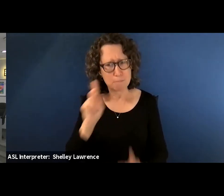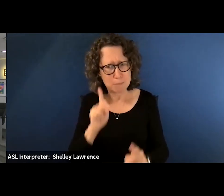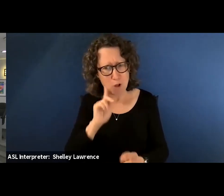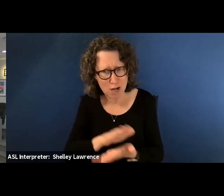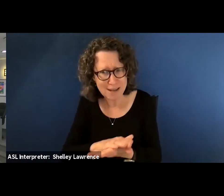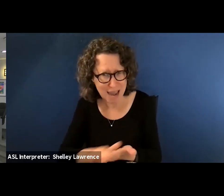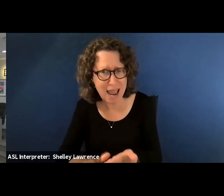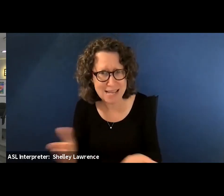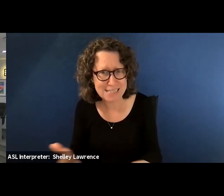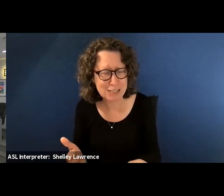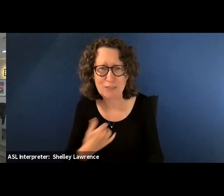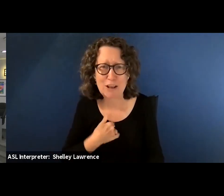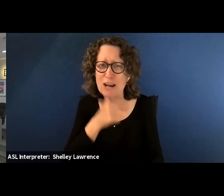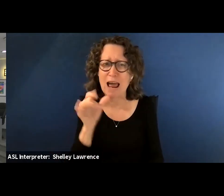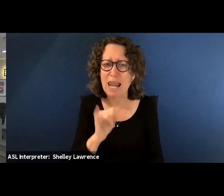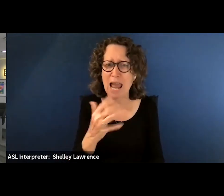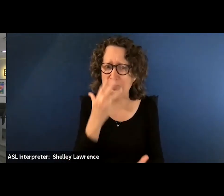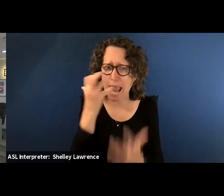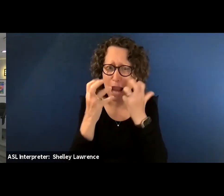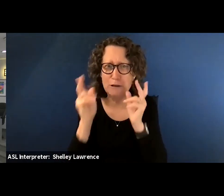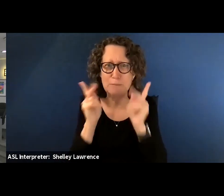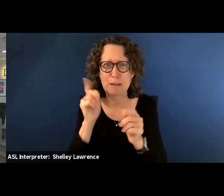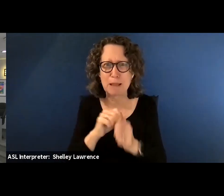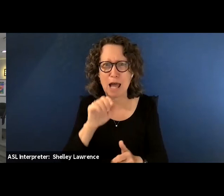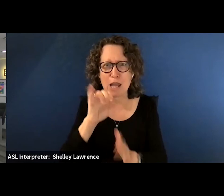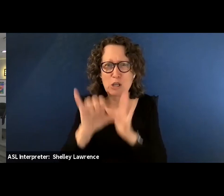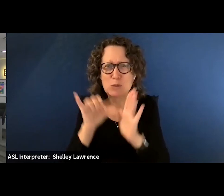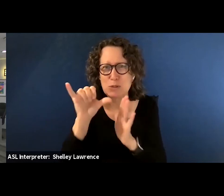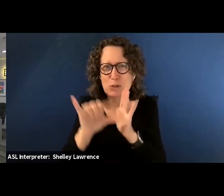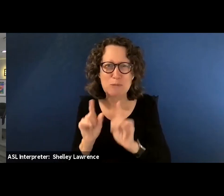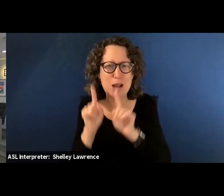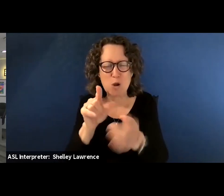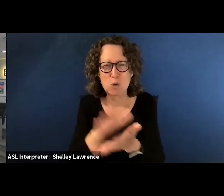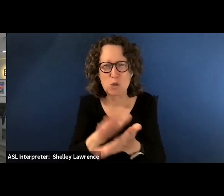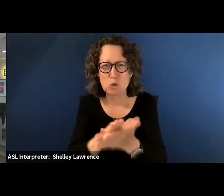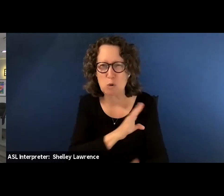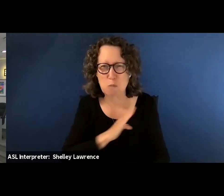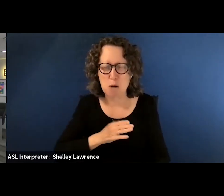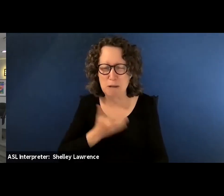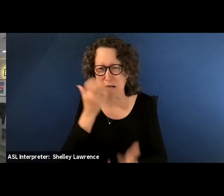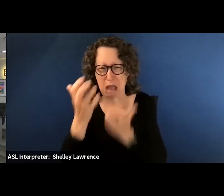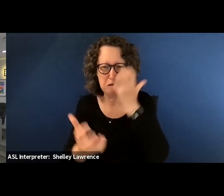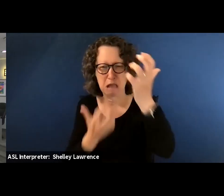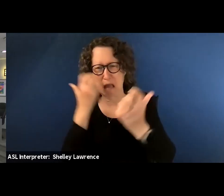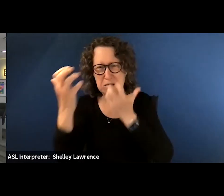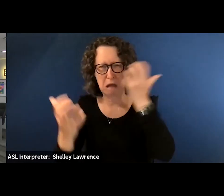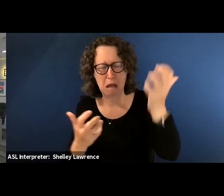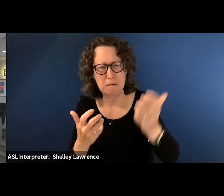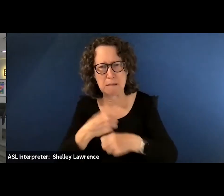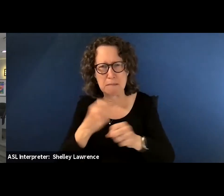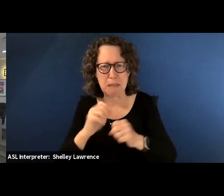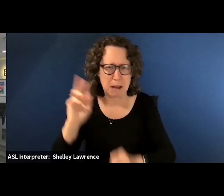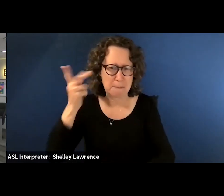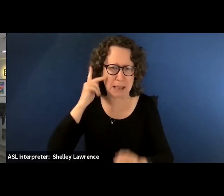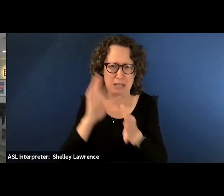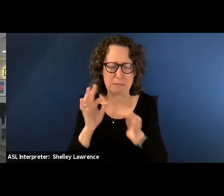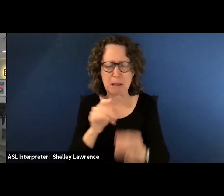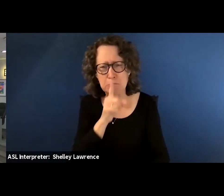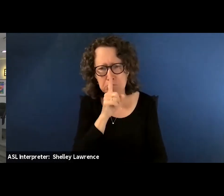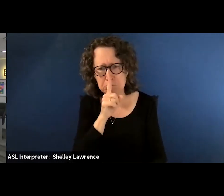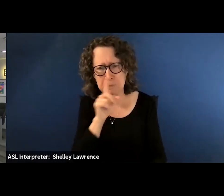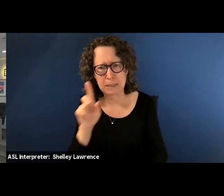nice. They're not like those angry people on YouTube that go to a school board meeting and yell and make a political statement. People are